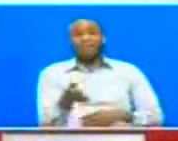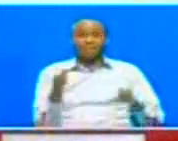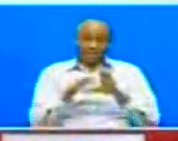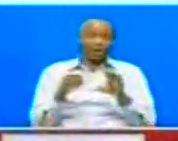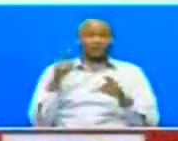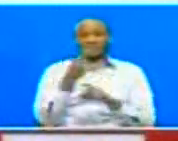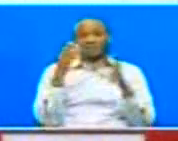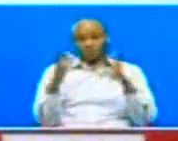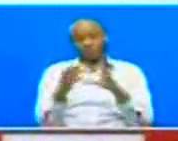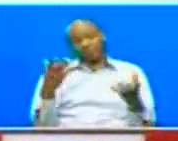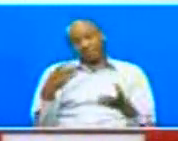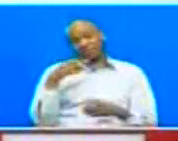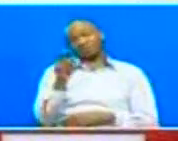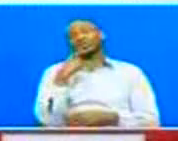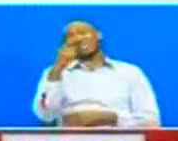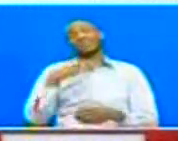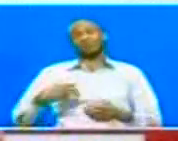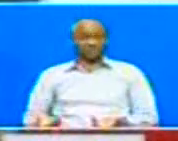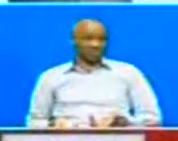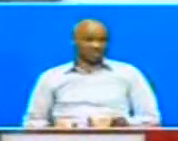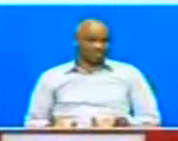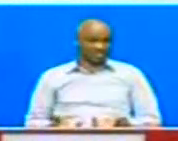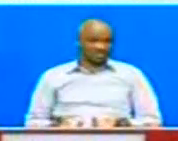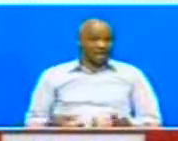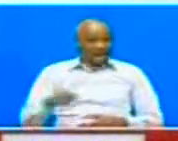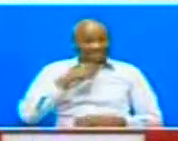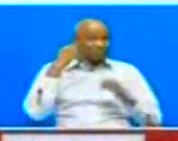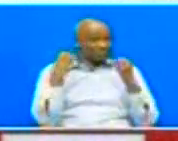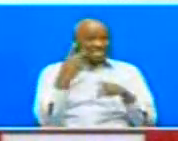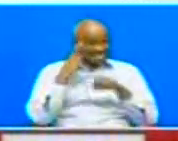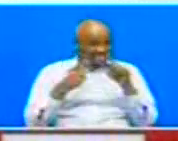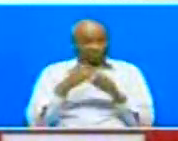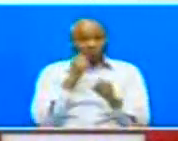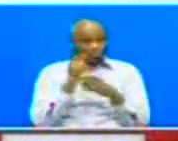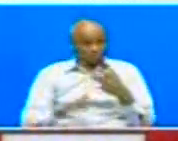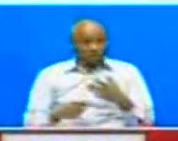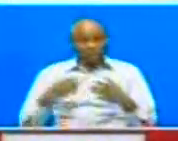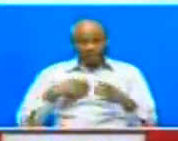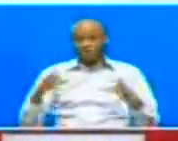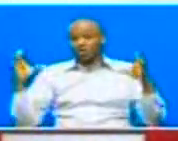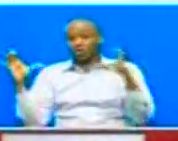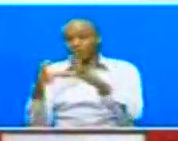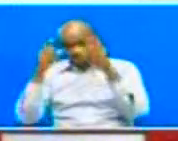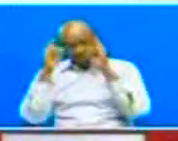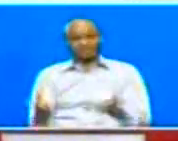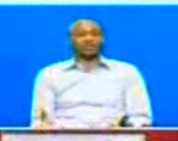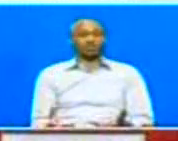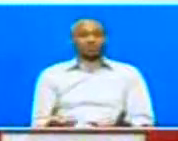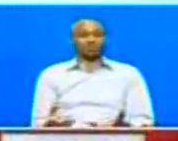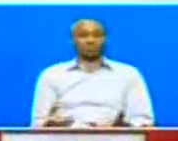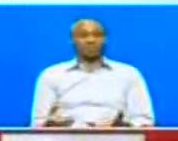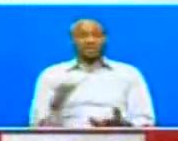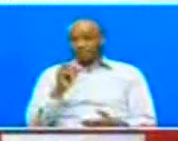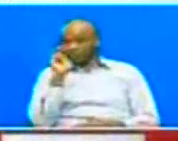of a certain group, and call them refugees. And what we have also done over the years is to do what we call group determination. Yes. That